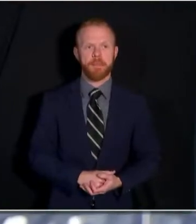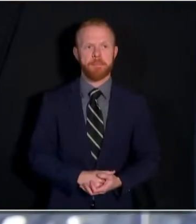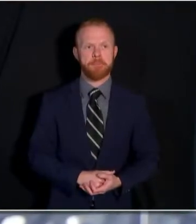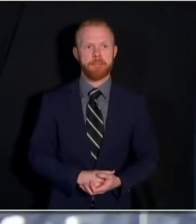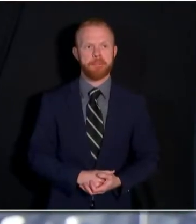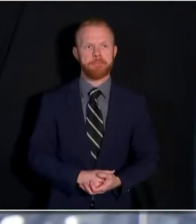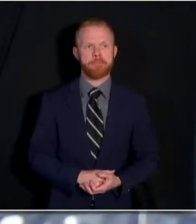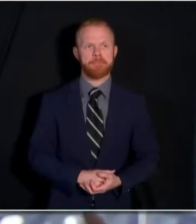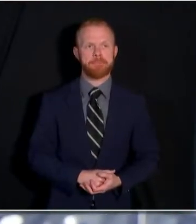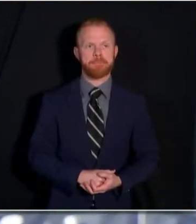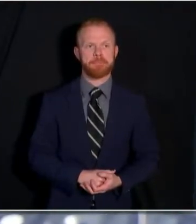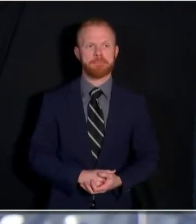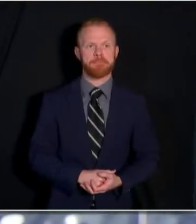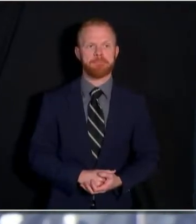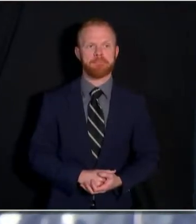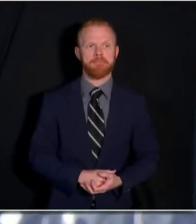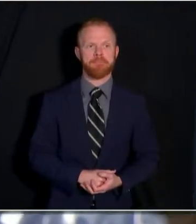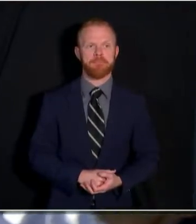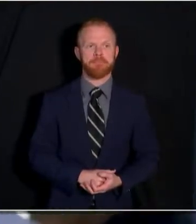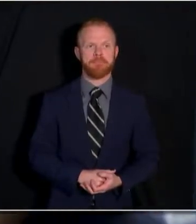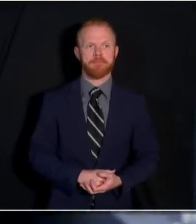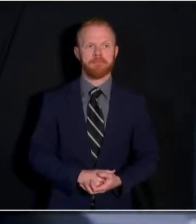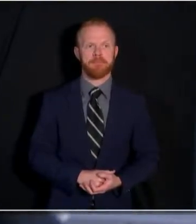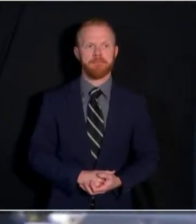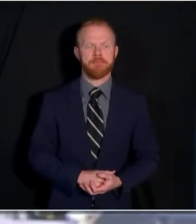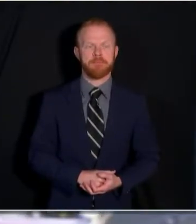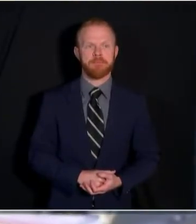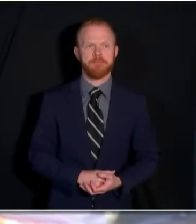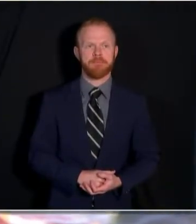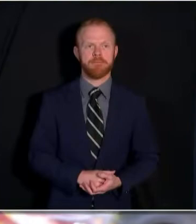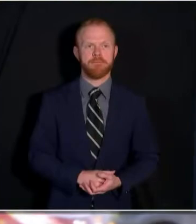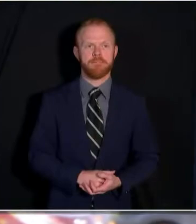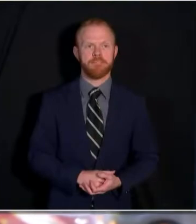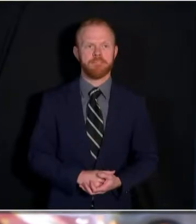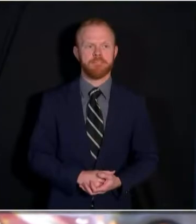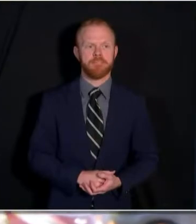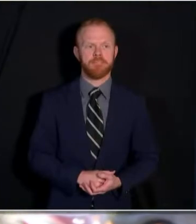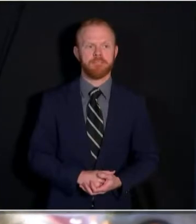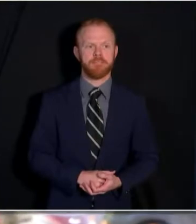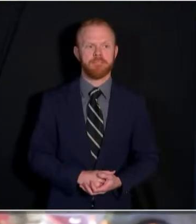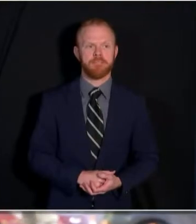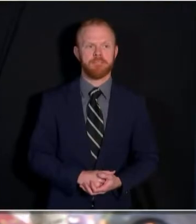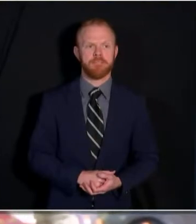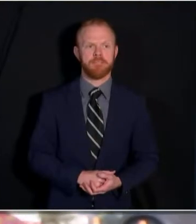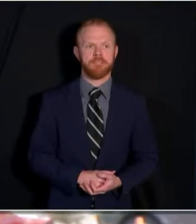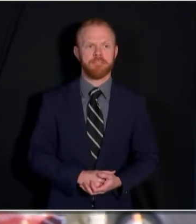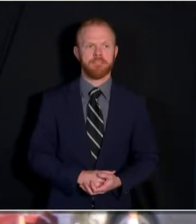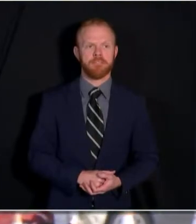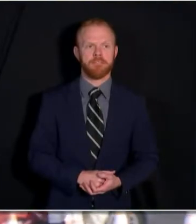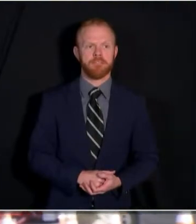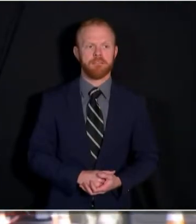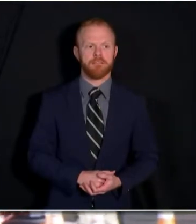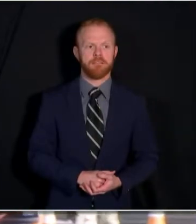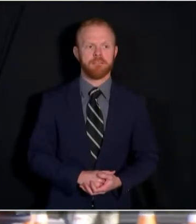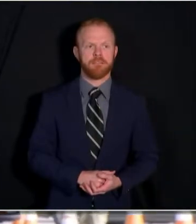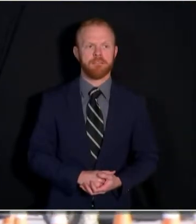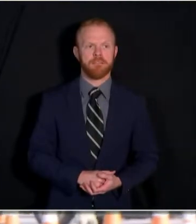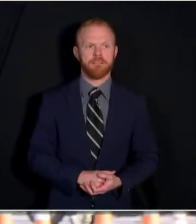but I'm assuming you're saying yes. But if there's not? Okay. I think you guys agree.